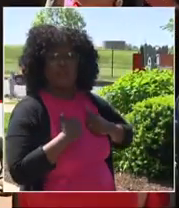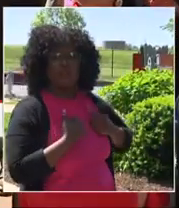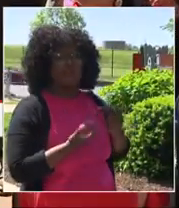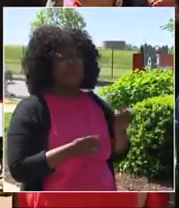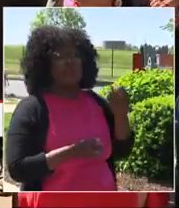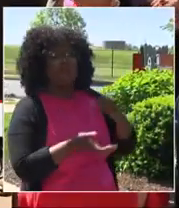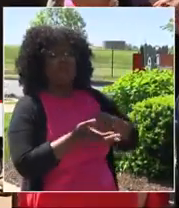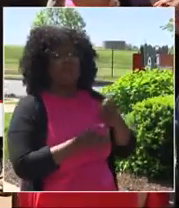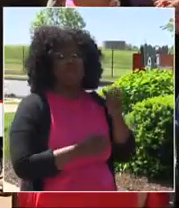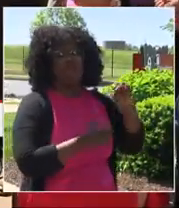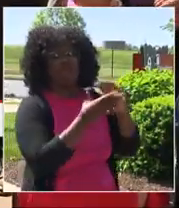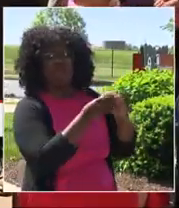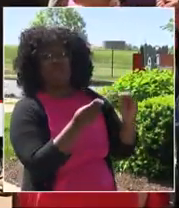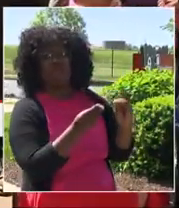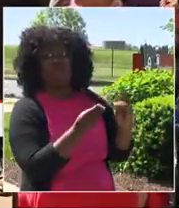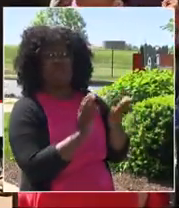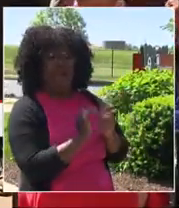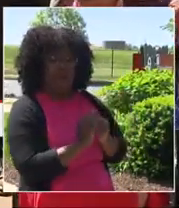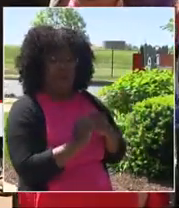really works.